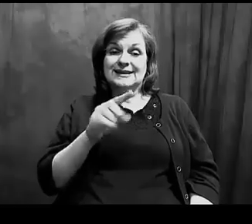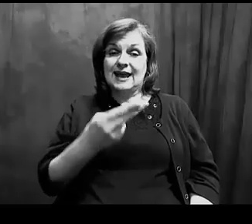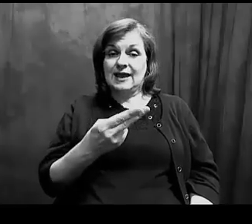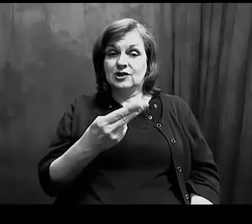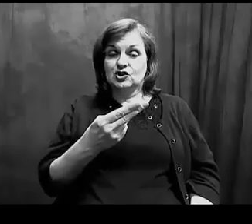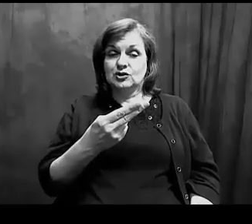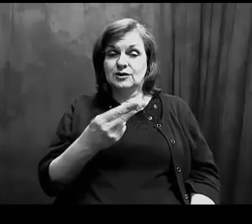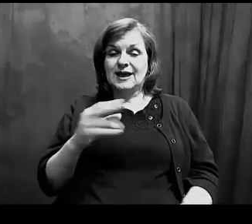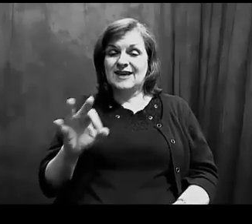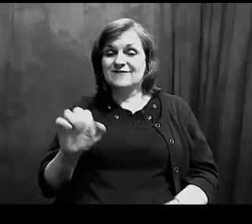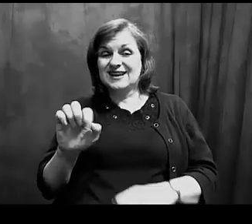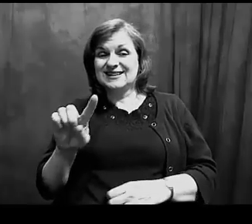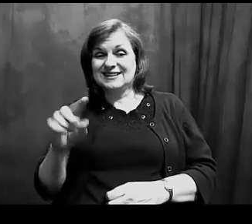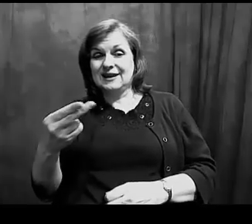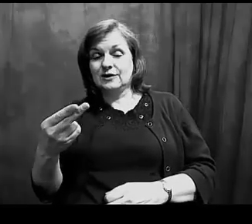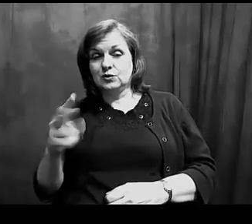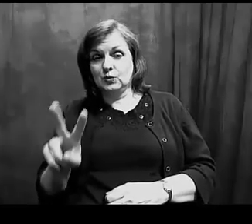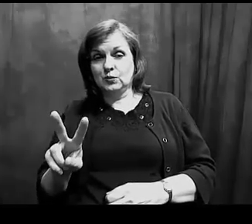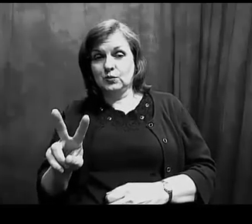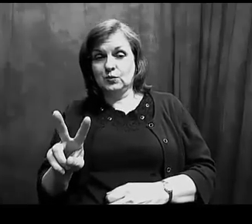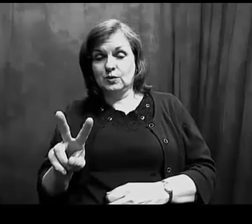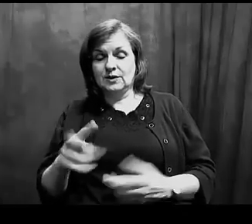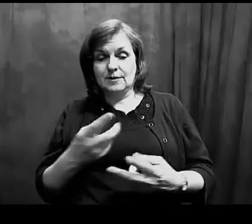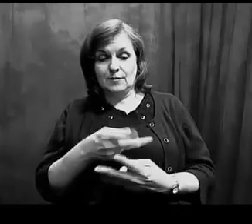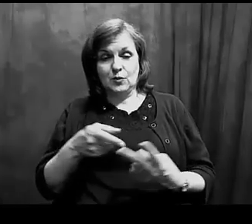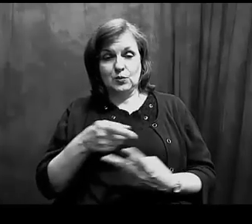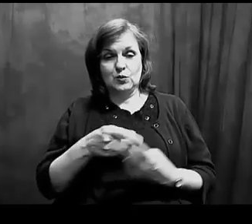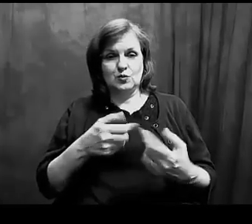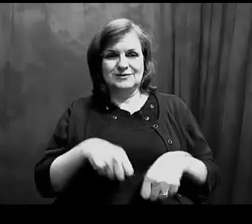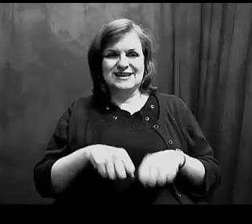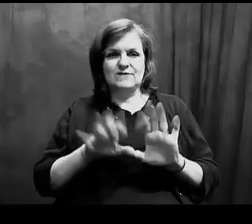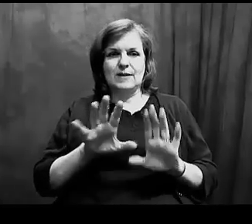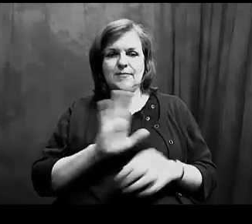giving up electrons, NADH and